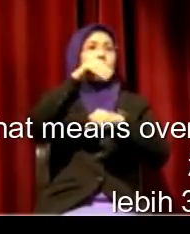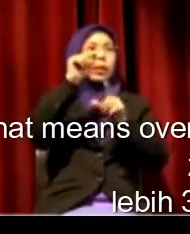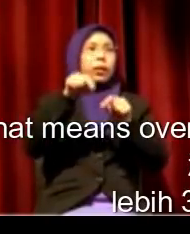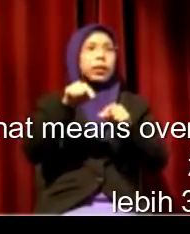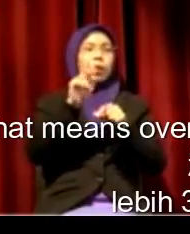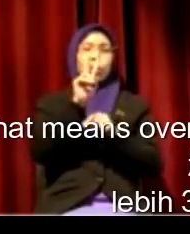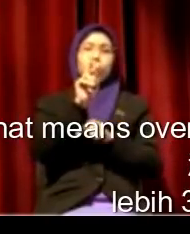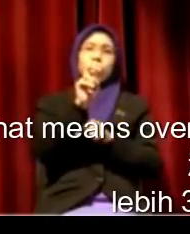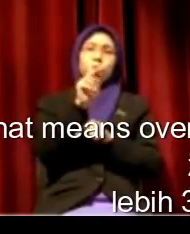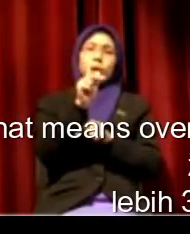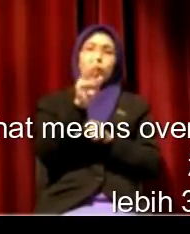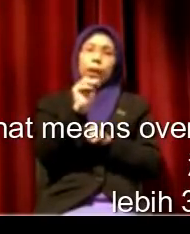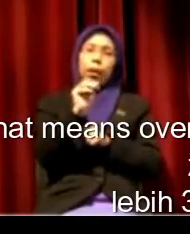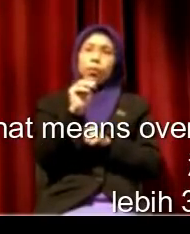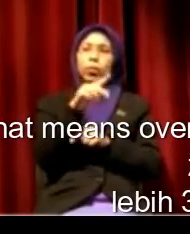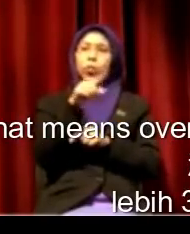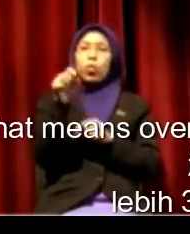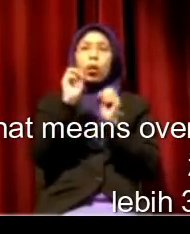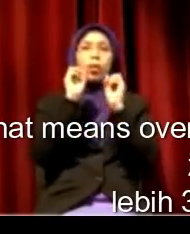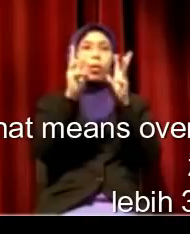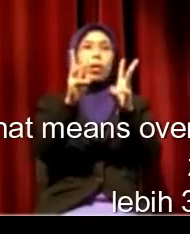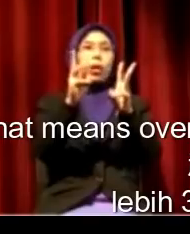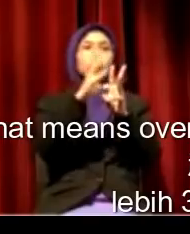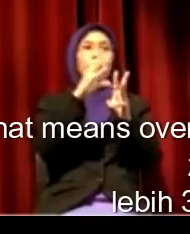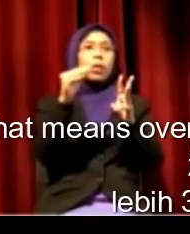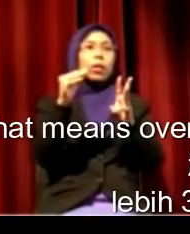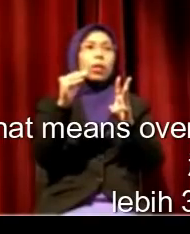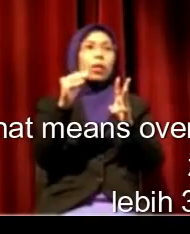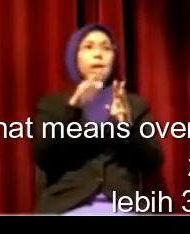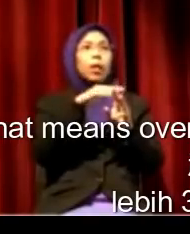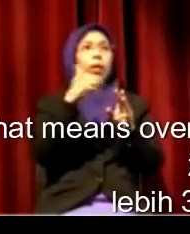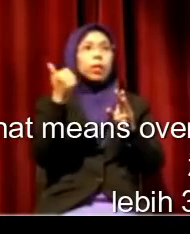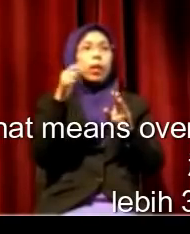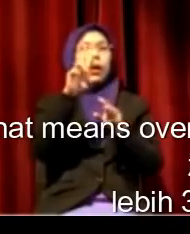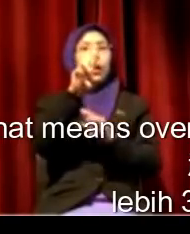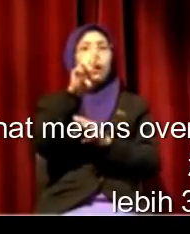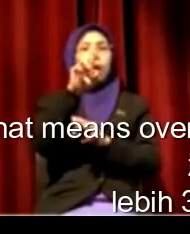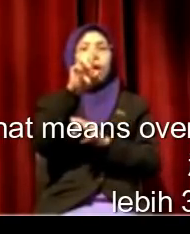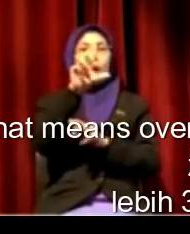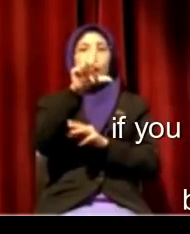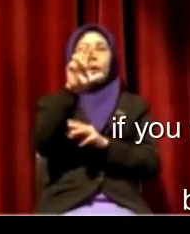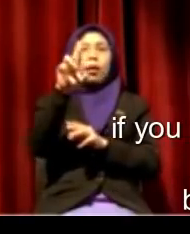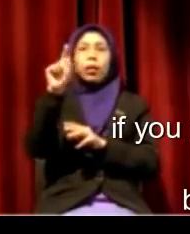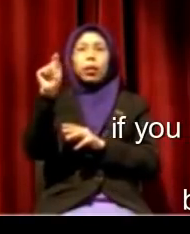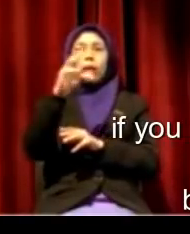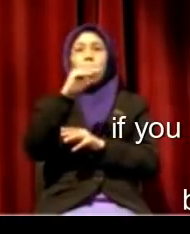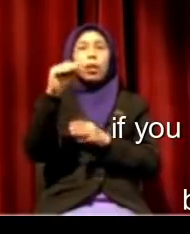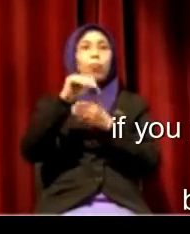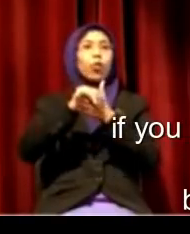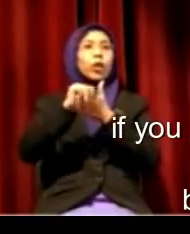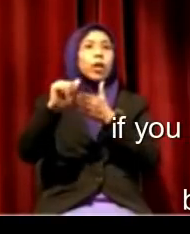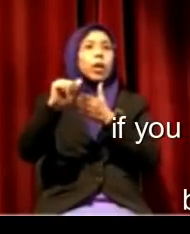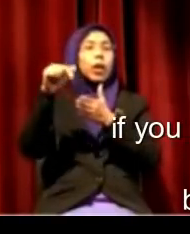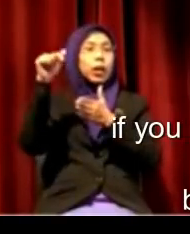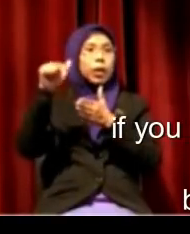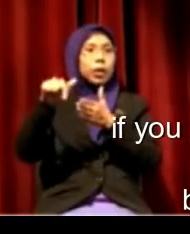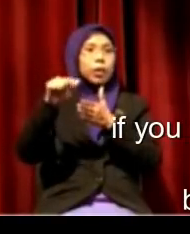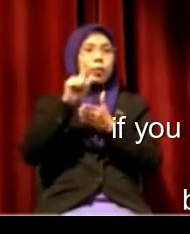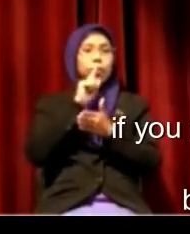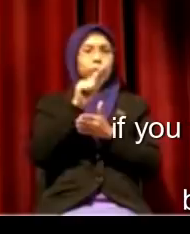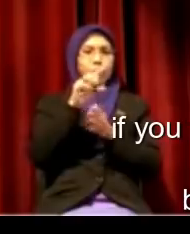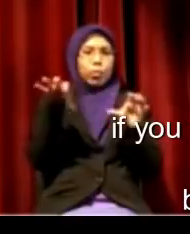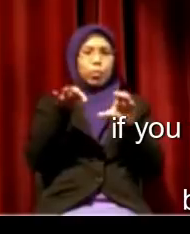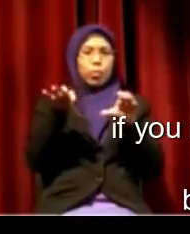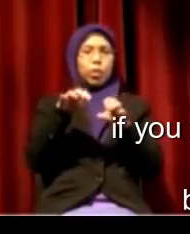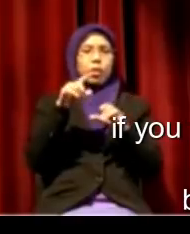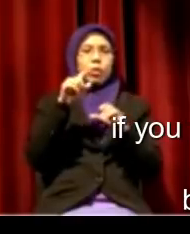30 over kilometers of elevated highways and 42 kilometers of elevated LRT and monorail. So, and Penang, if you make Penang